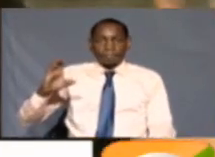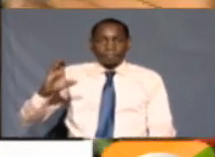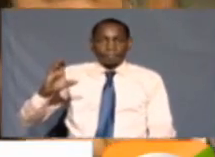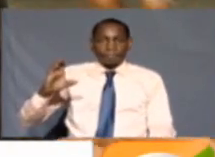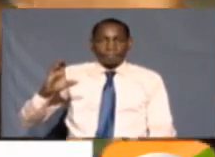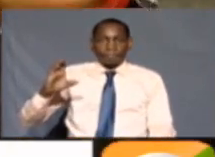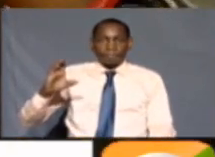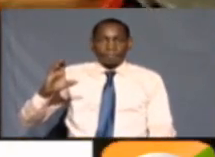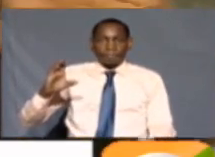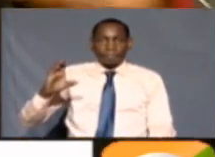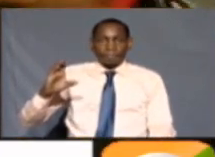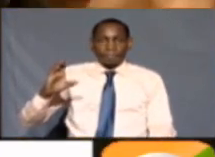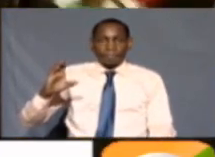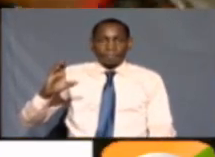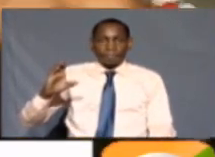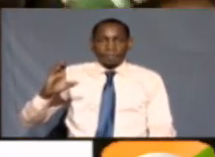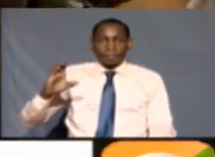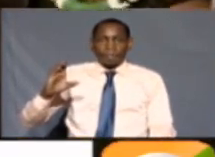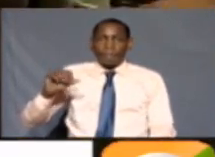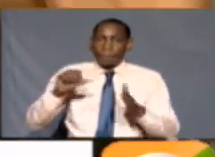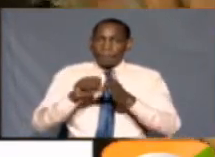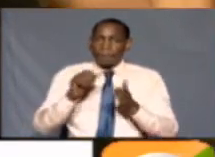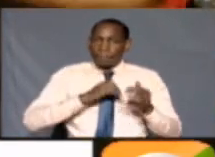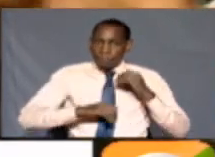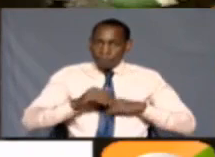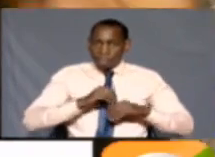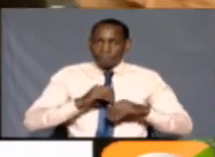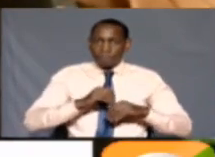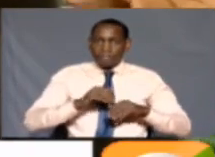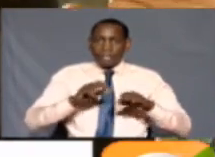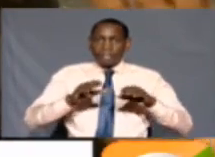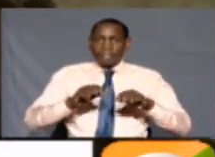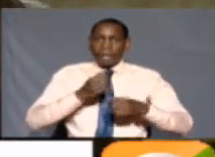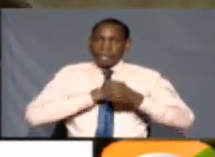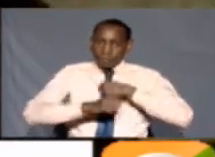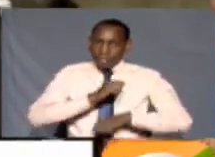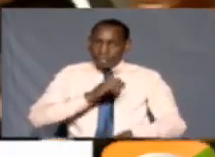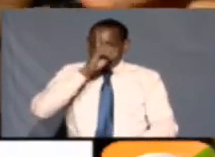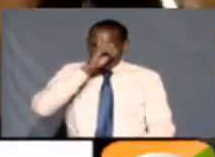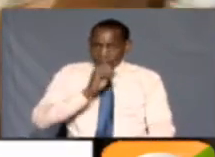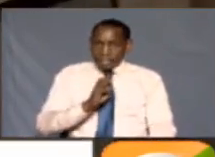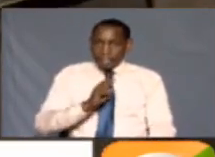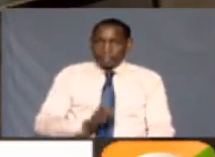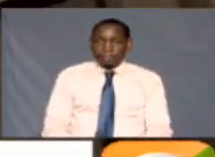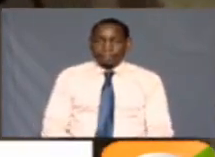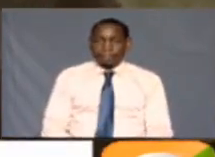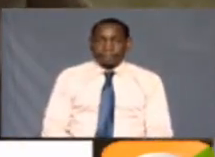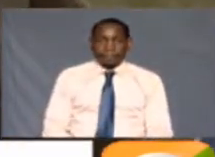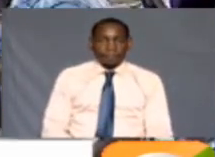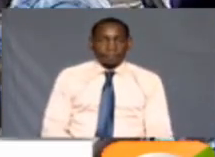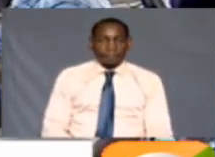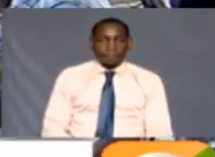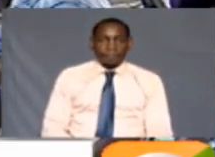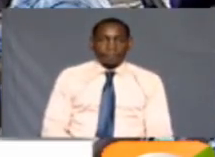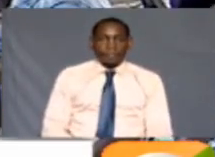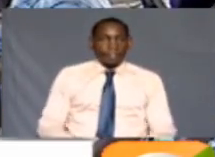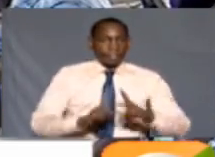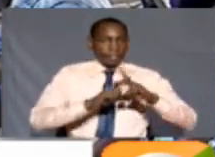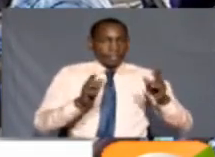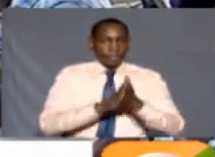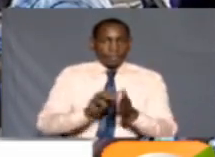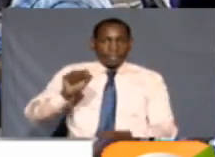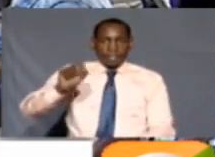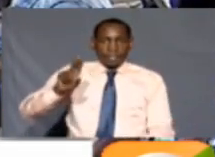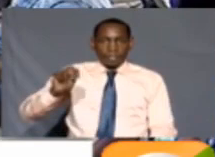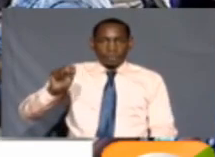this thing or this menace called corruption very seriously? Okay. All right, Madam Susanna, I'll start with you because you have,